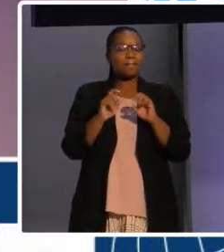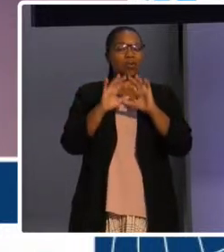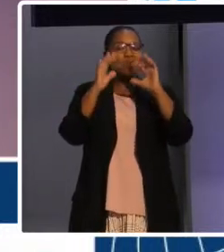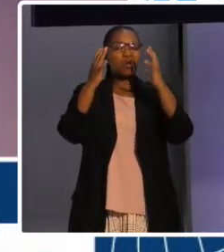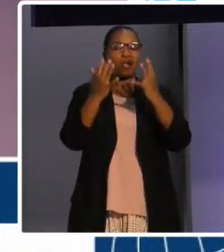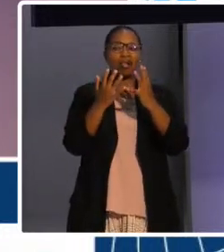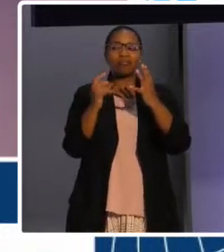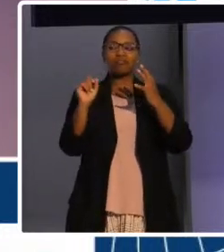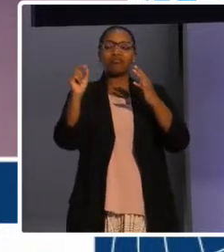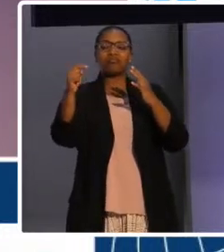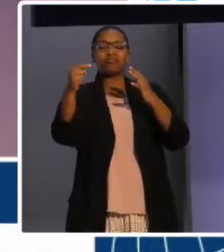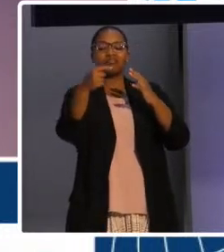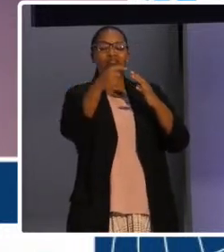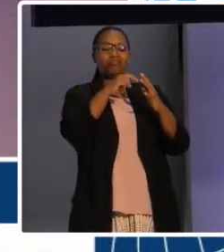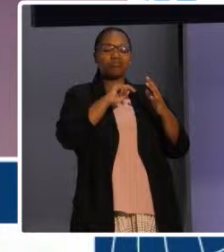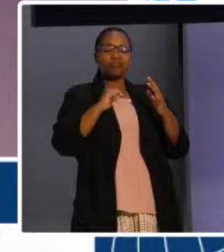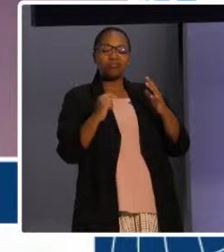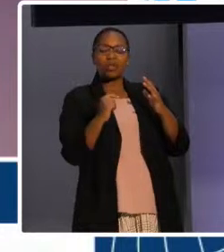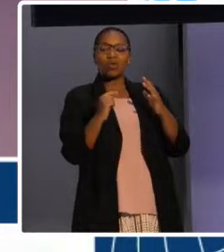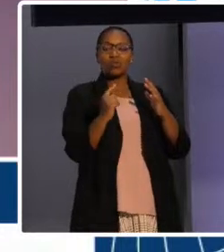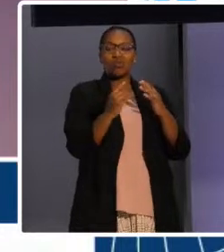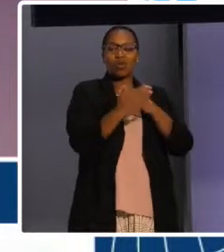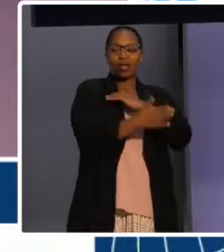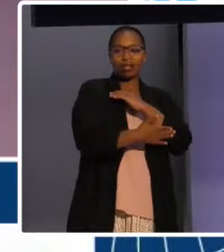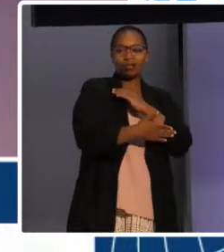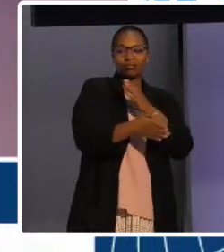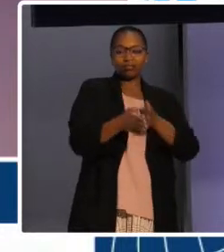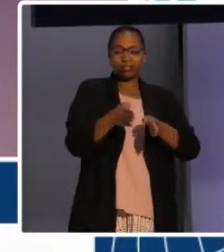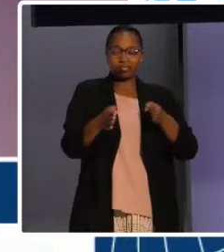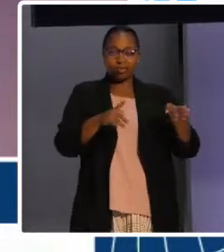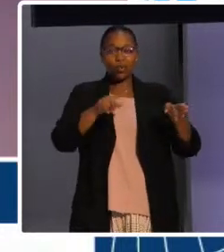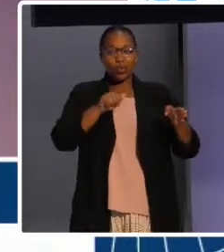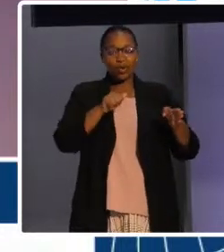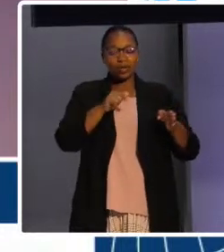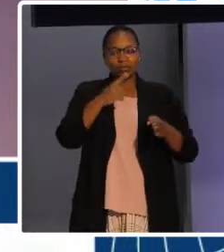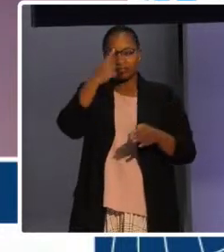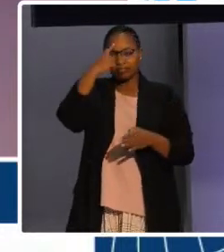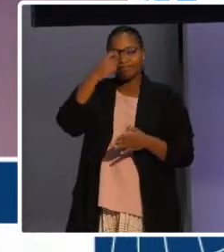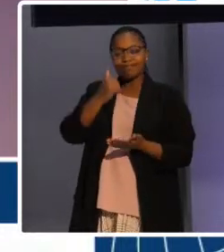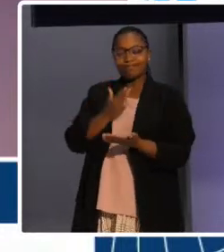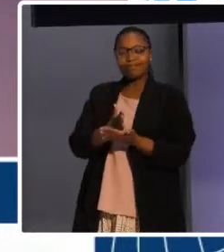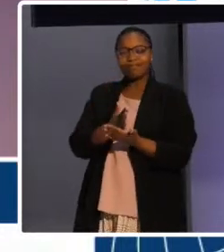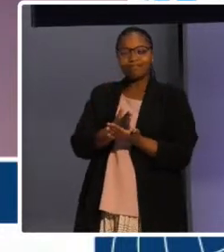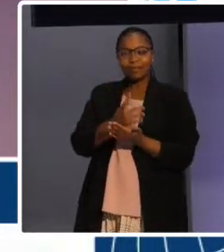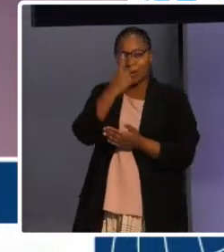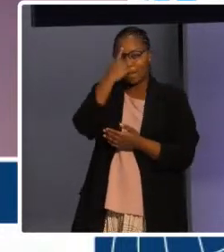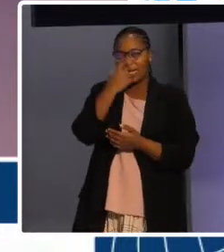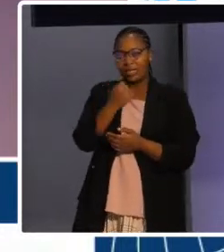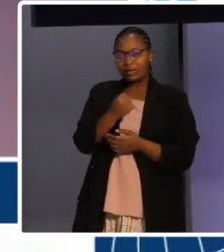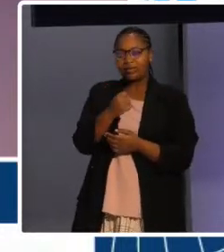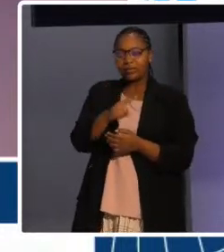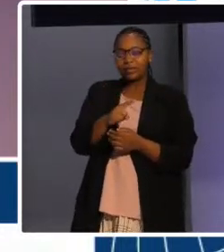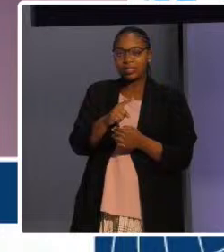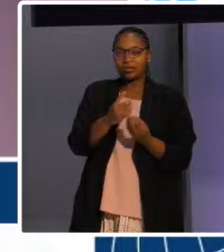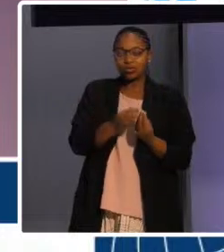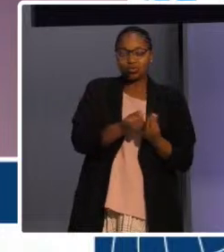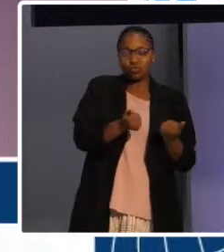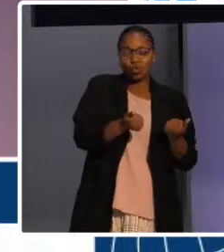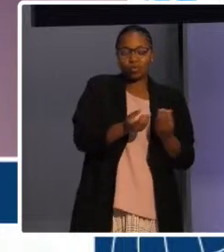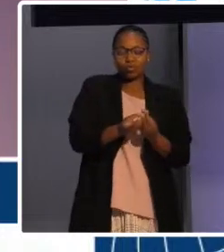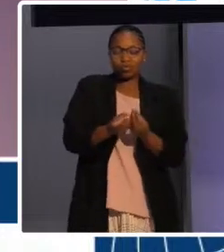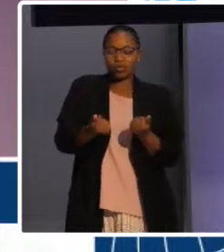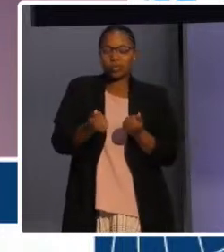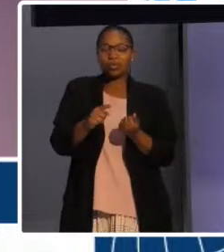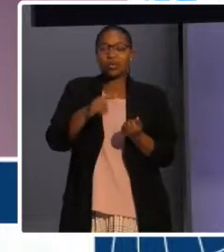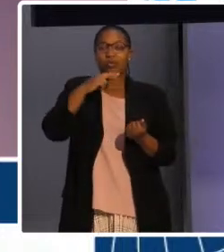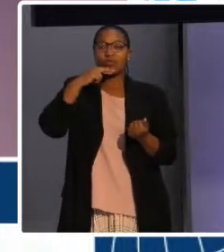are optimistic that effective solutions are within the realms of possibility. It